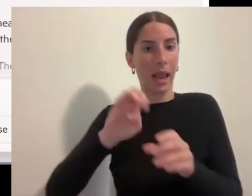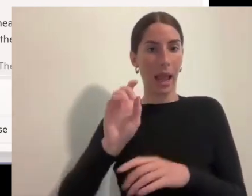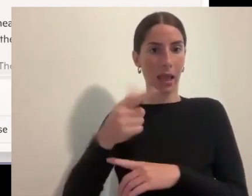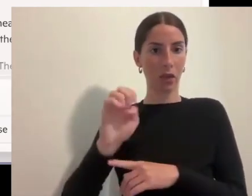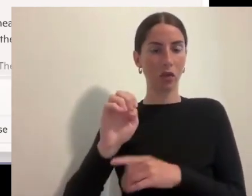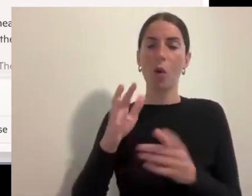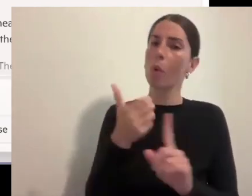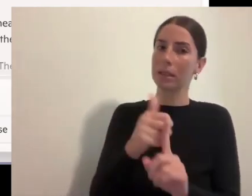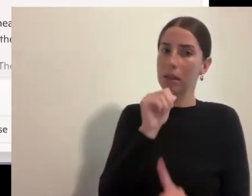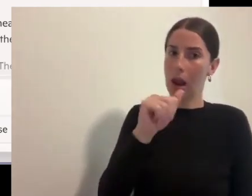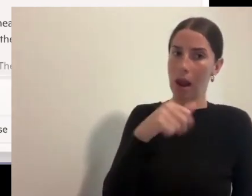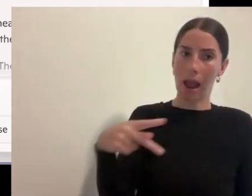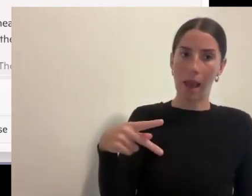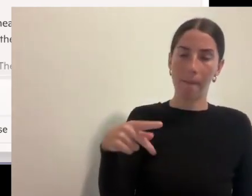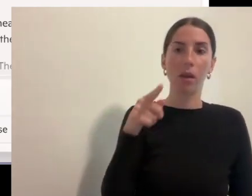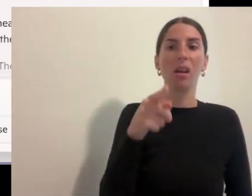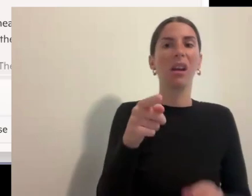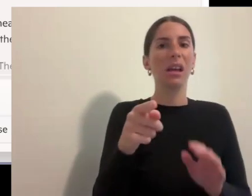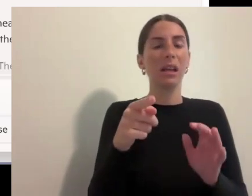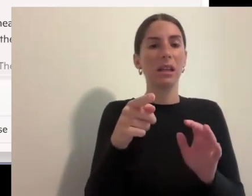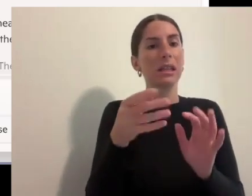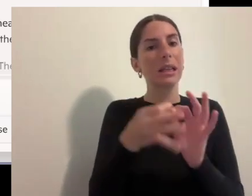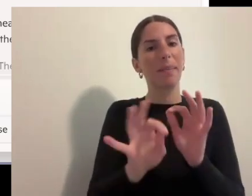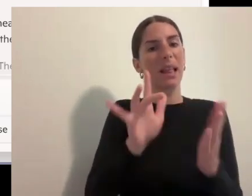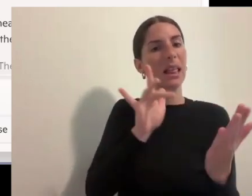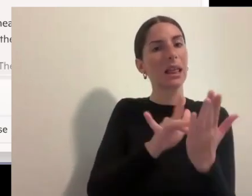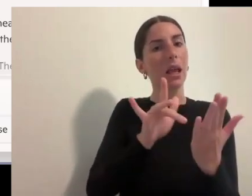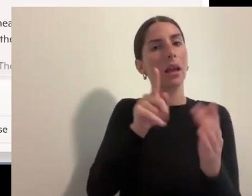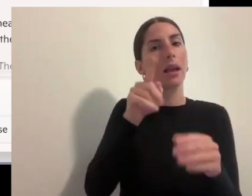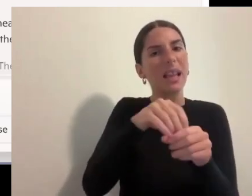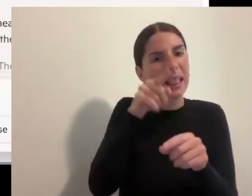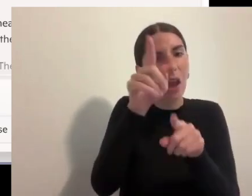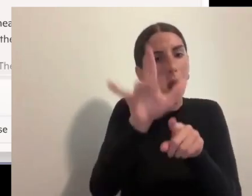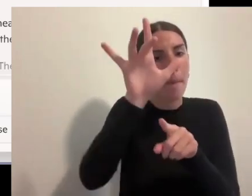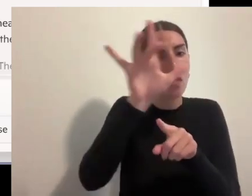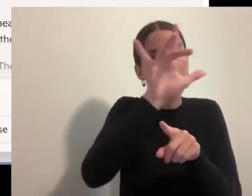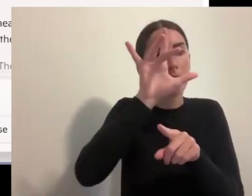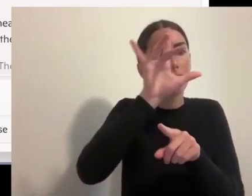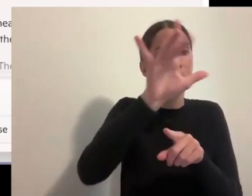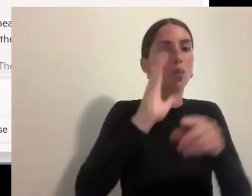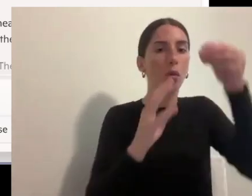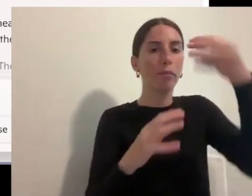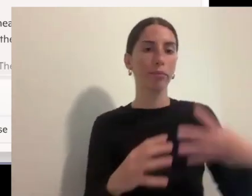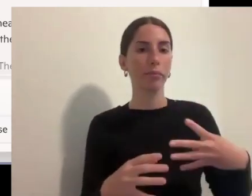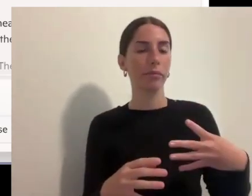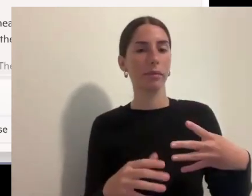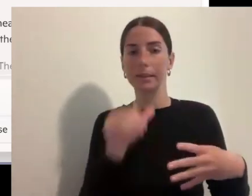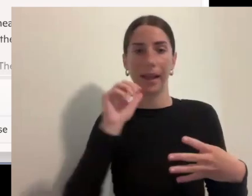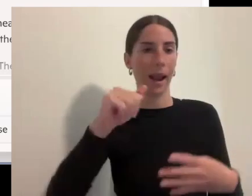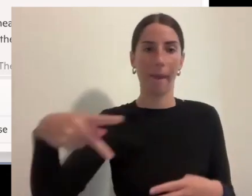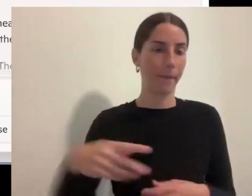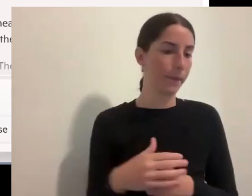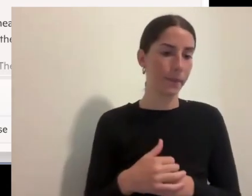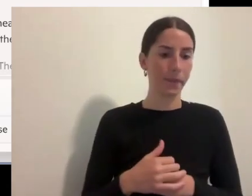side panel, and you simply click that button in the upper right corner, and that opens the side panel. So